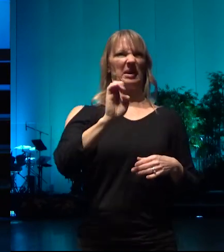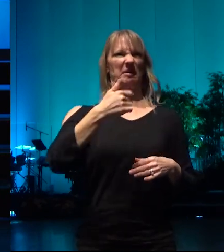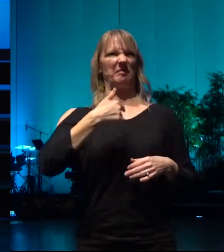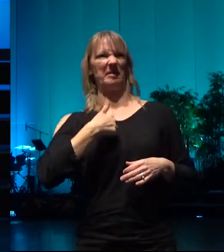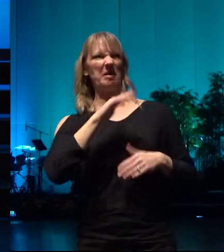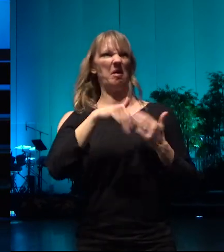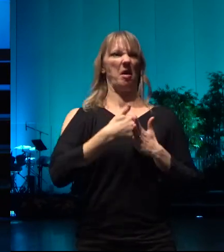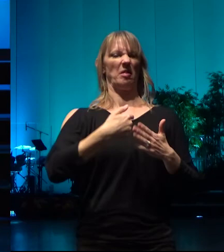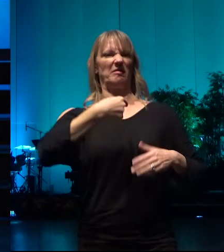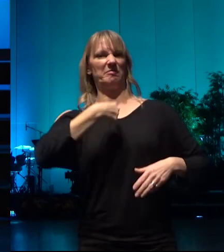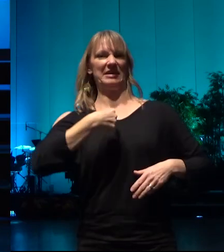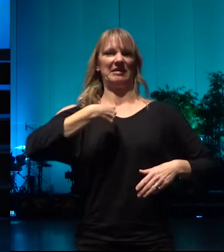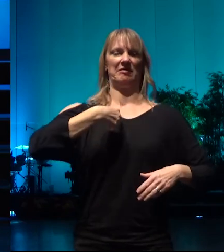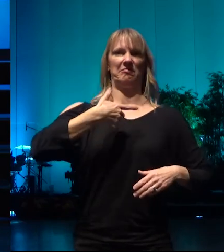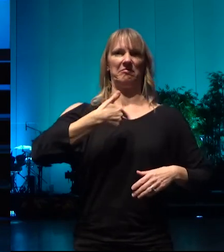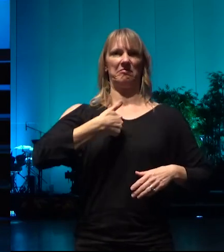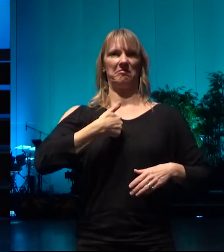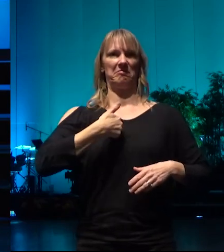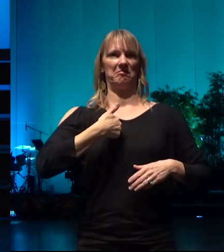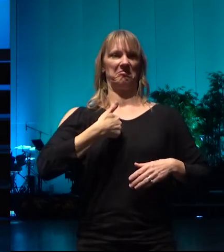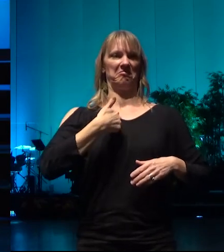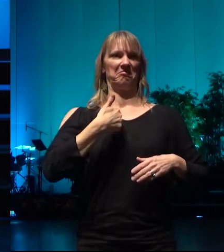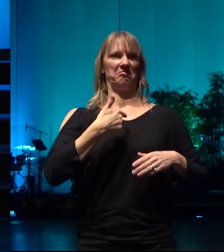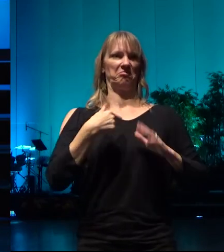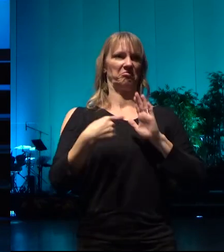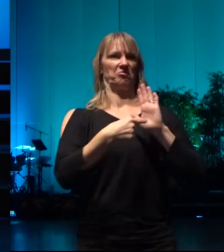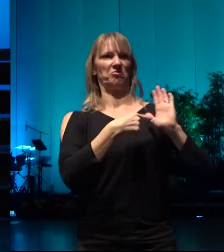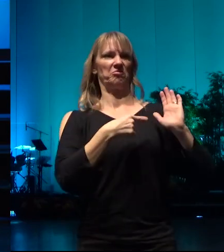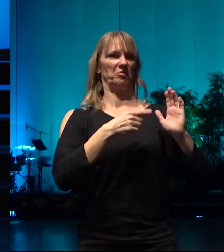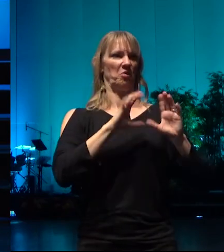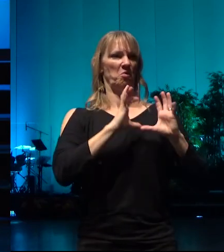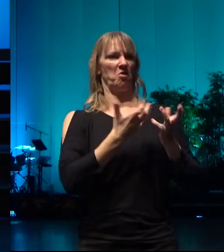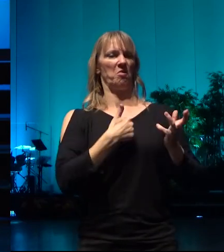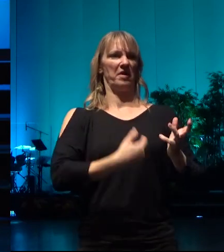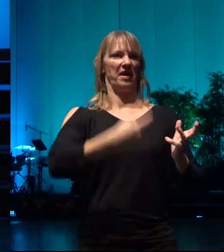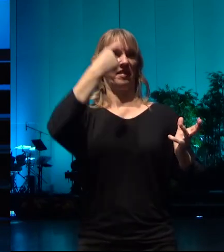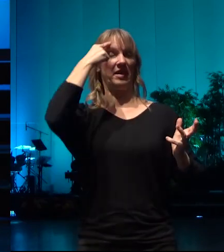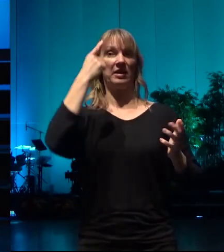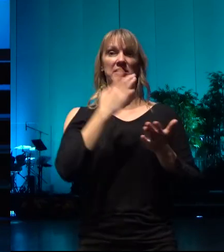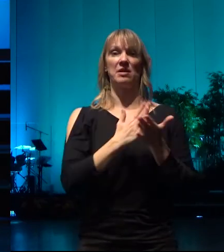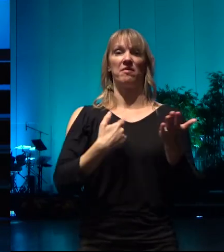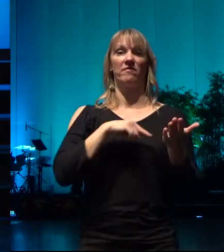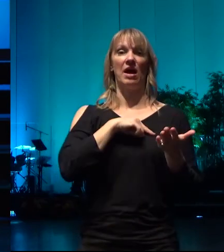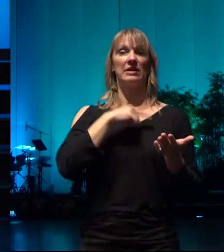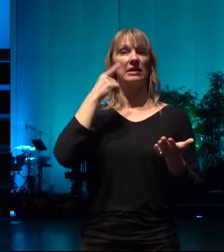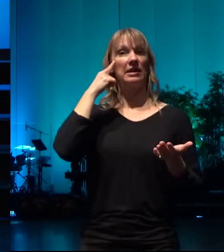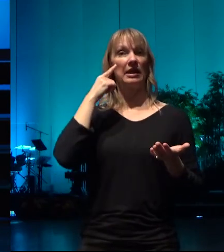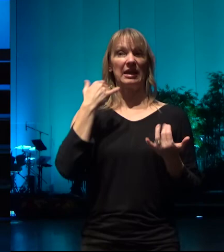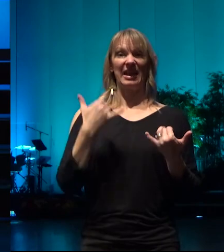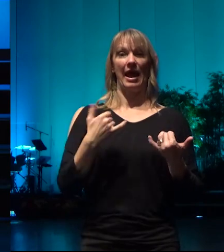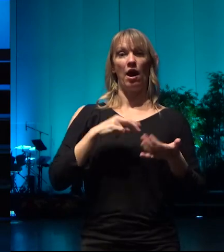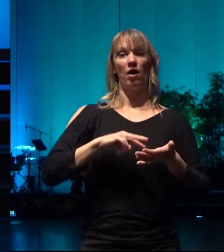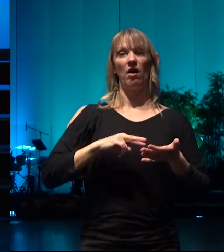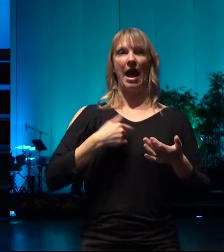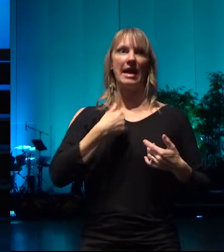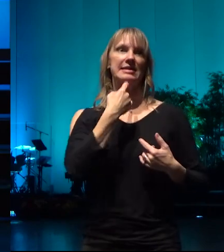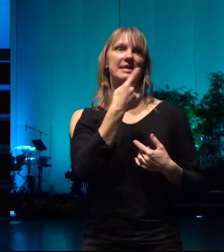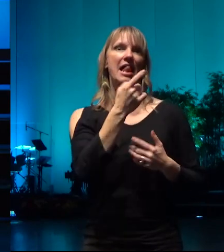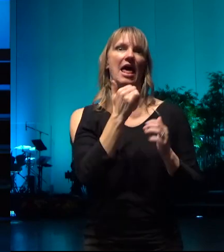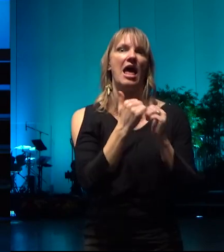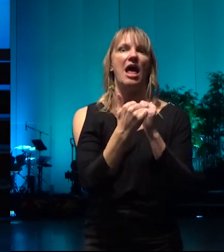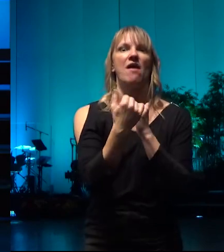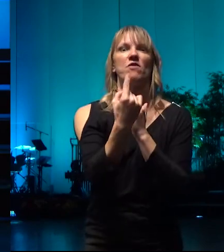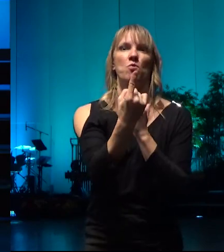to be me, all of me, gosh darn it, and I'm going to share with the world what I think. And some of us mistakenly think that means now